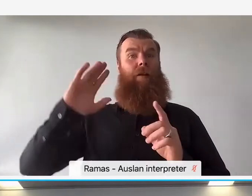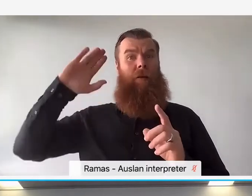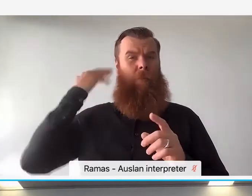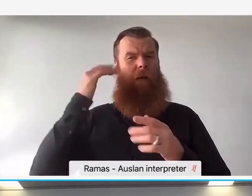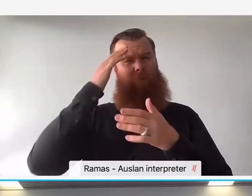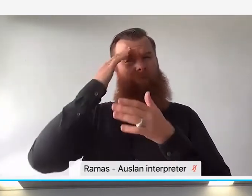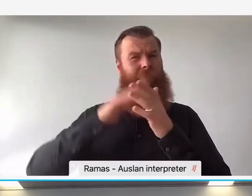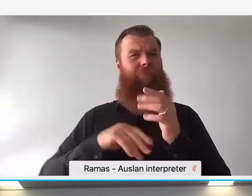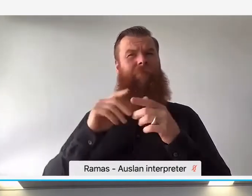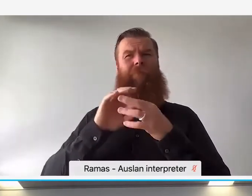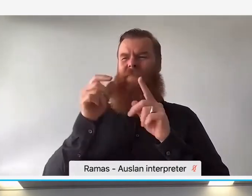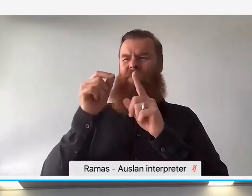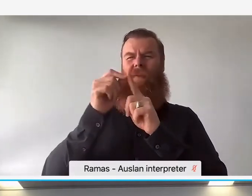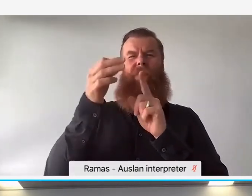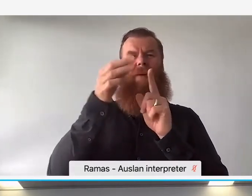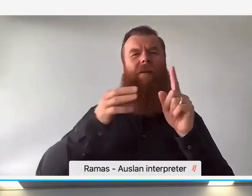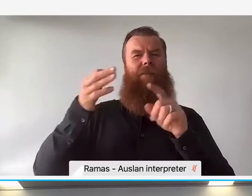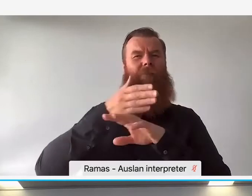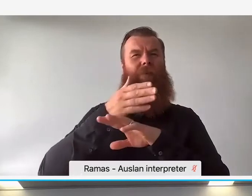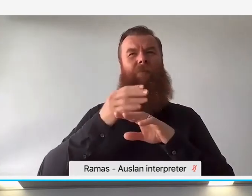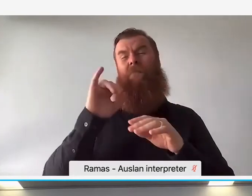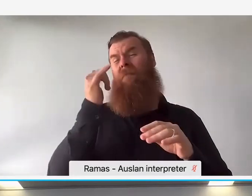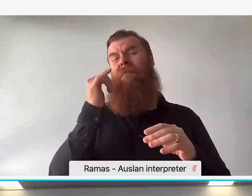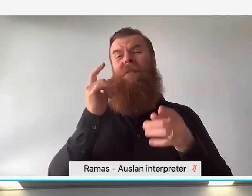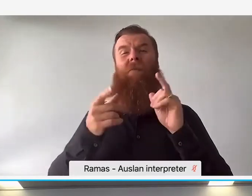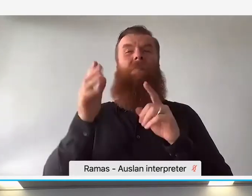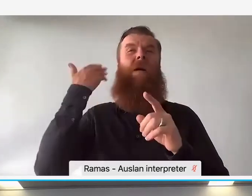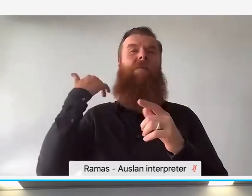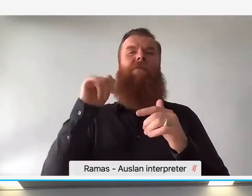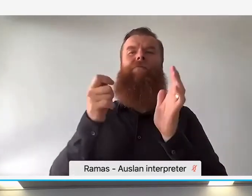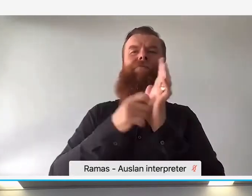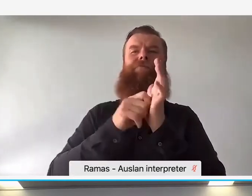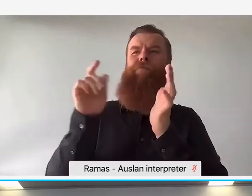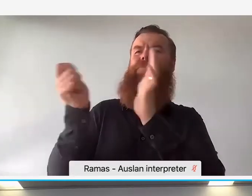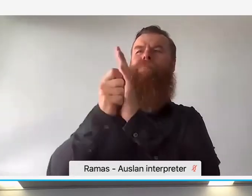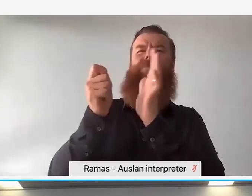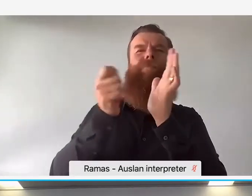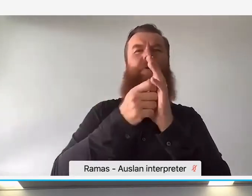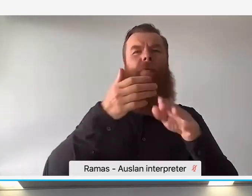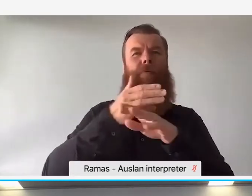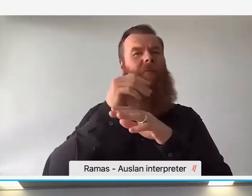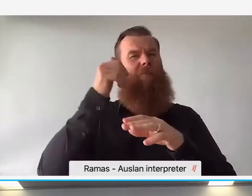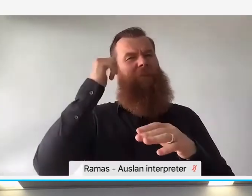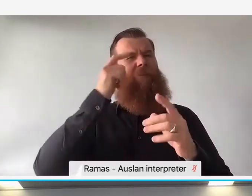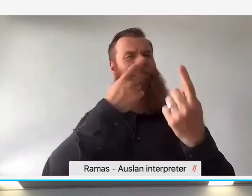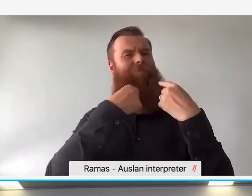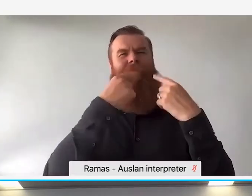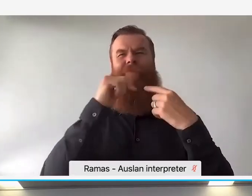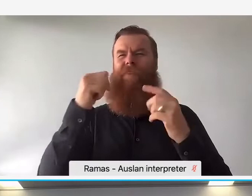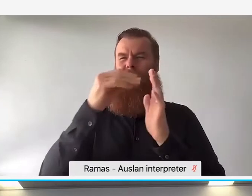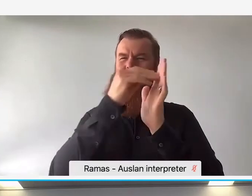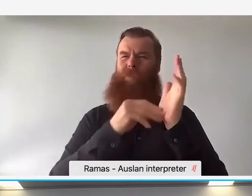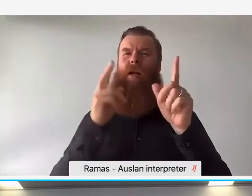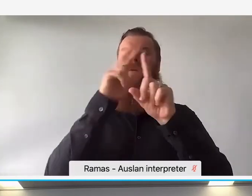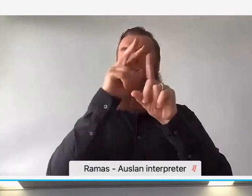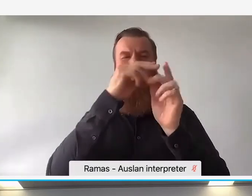Pacific workers or have previously sponsored workers through other visas, it'll be great for you to tell us about that in your application. You